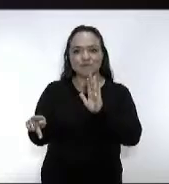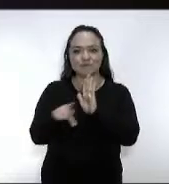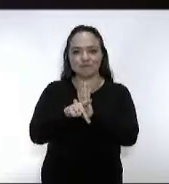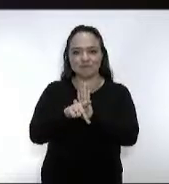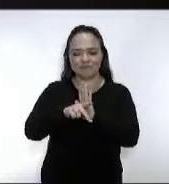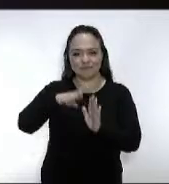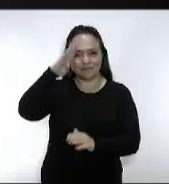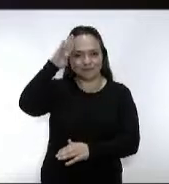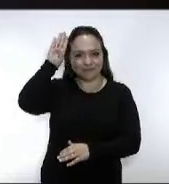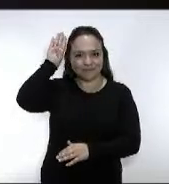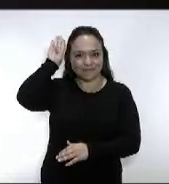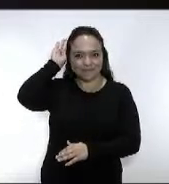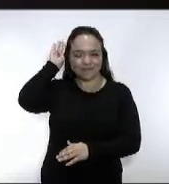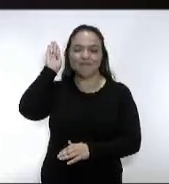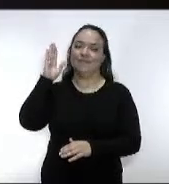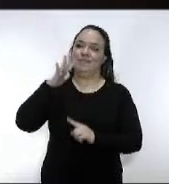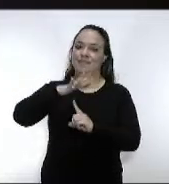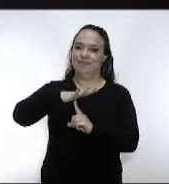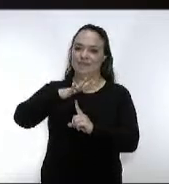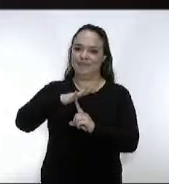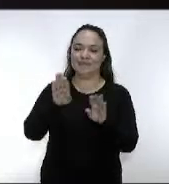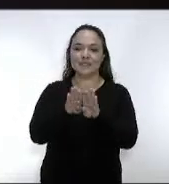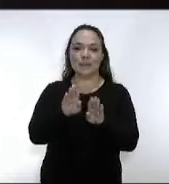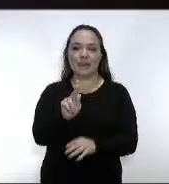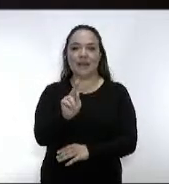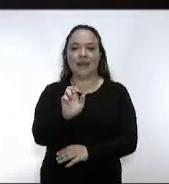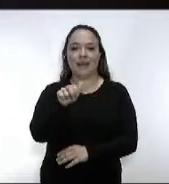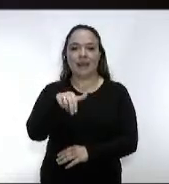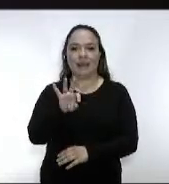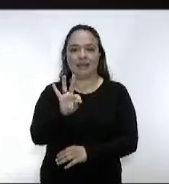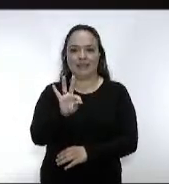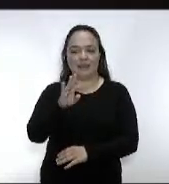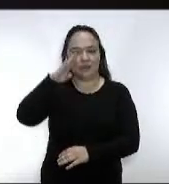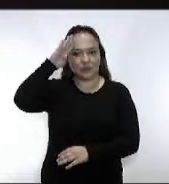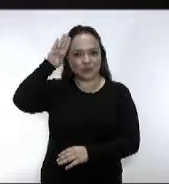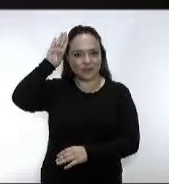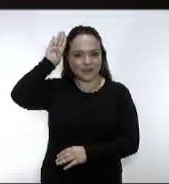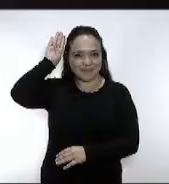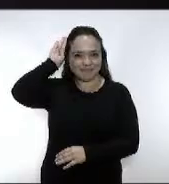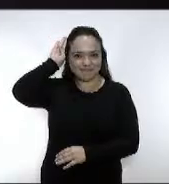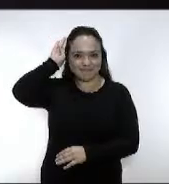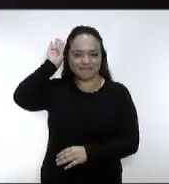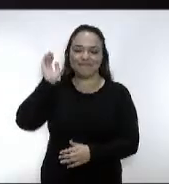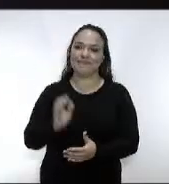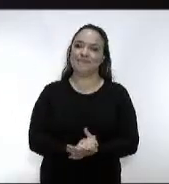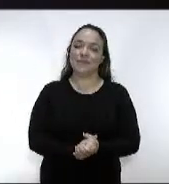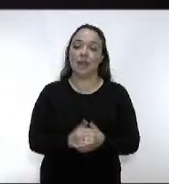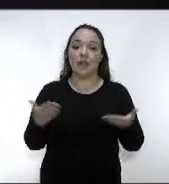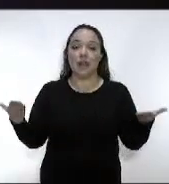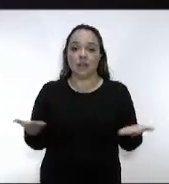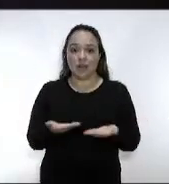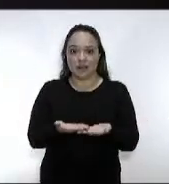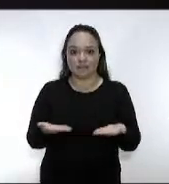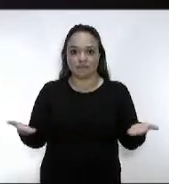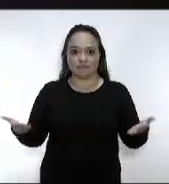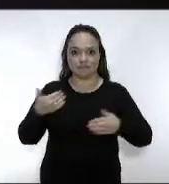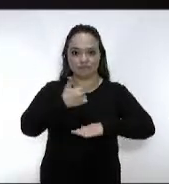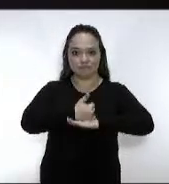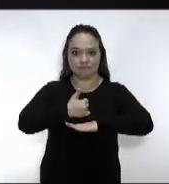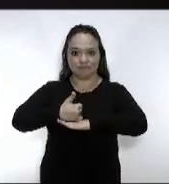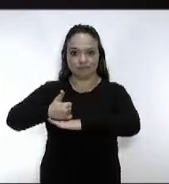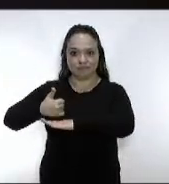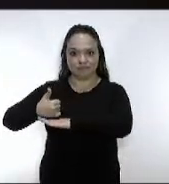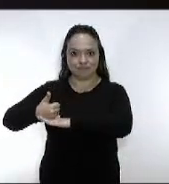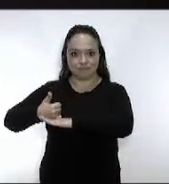class of the American Academy PUCPR da Kansas State University. We'd like to invite to make up